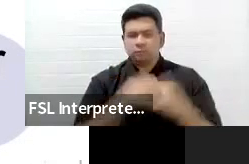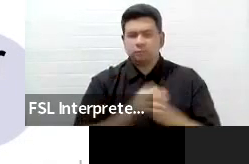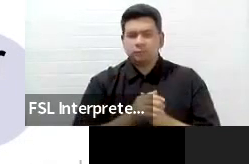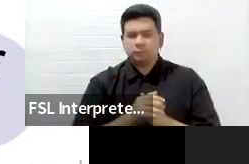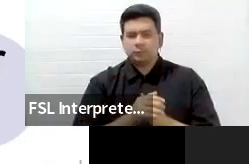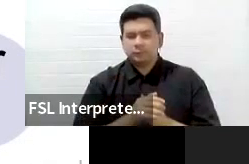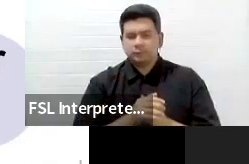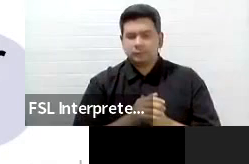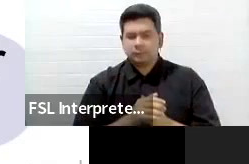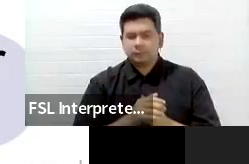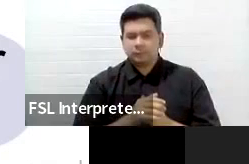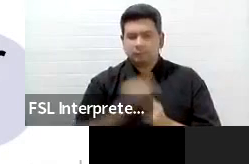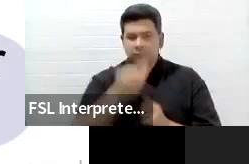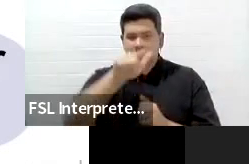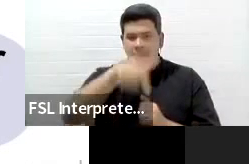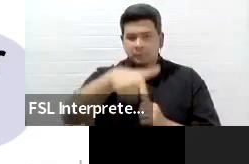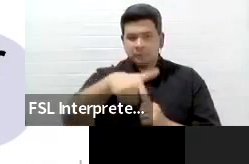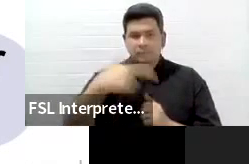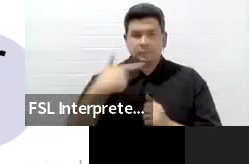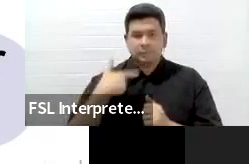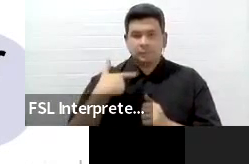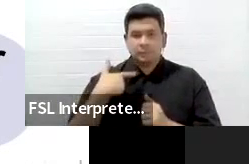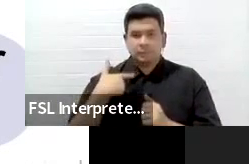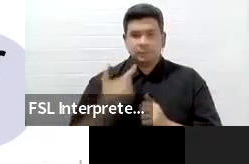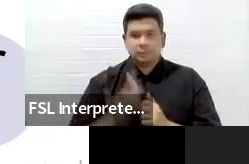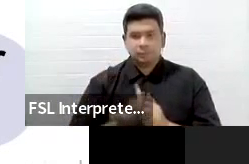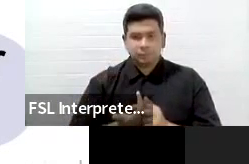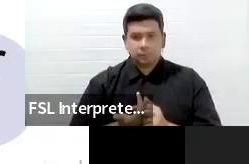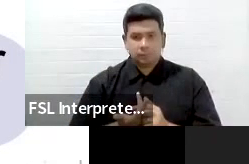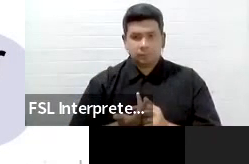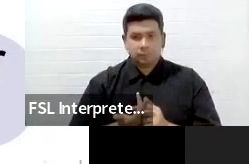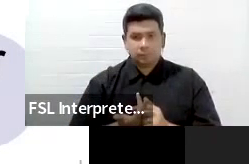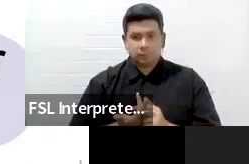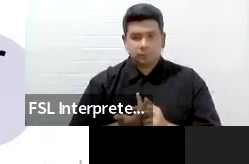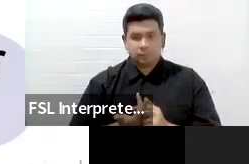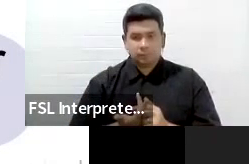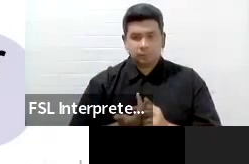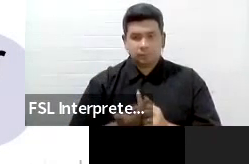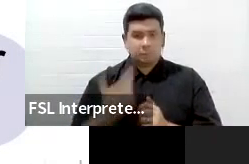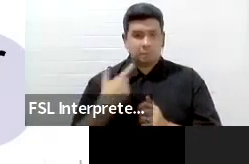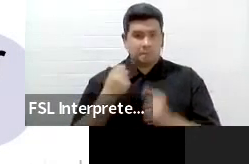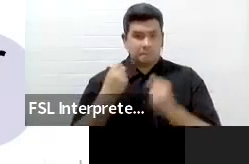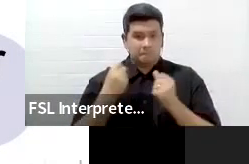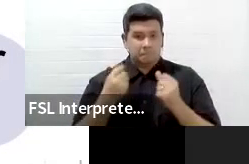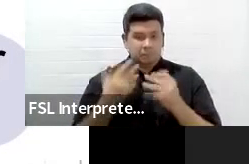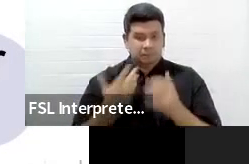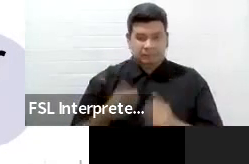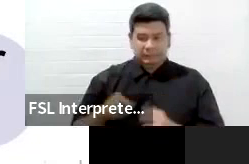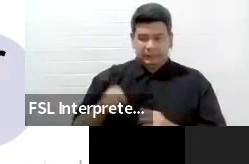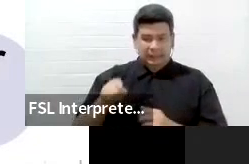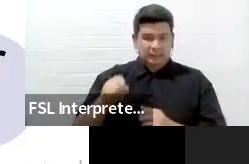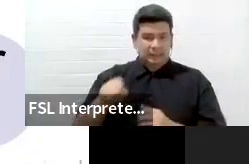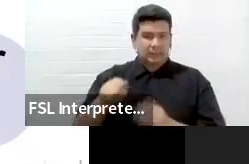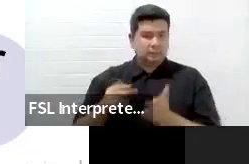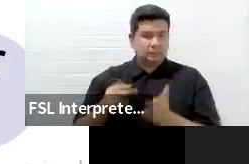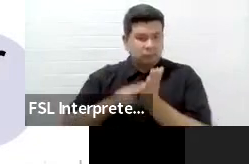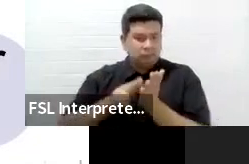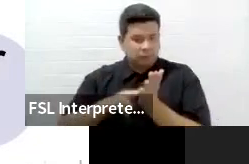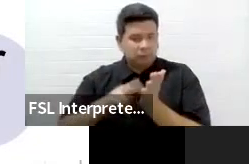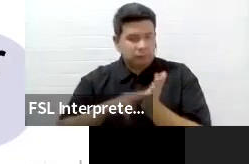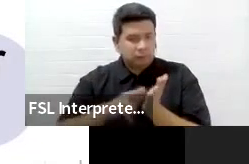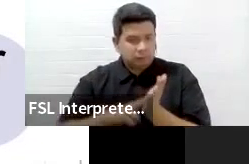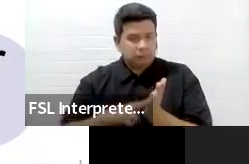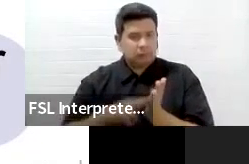may come later. So there was a great degree of othering, saying that it's their disease and therefore we cannot be